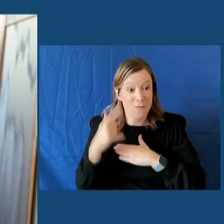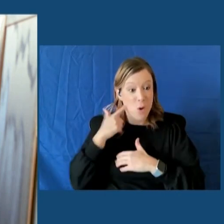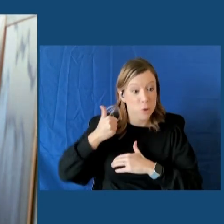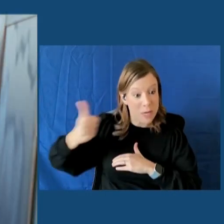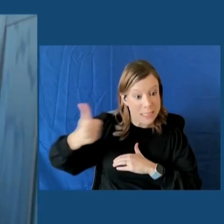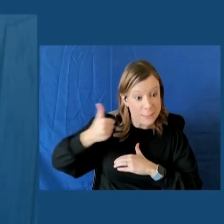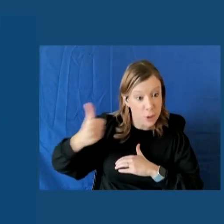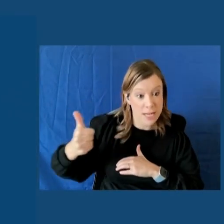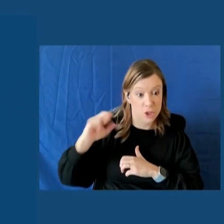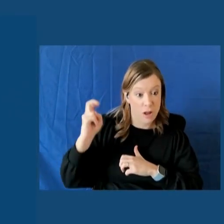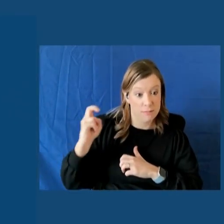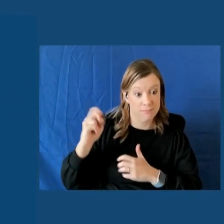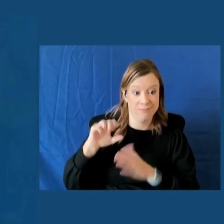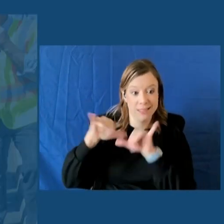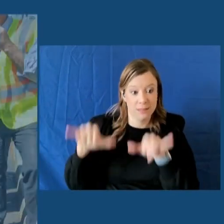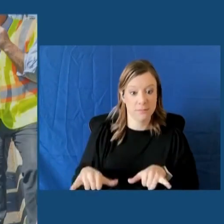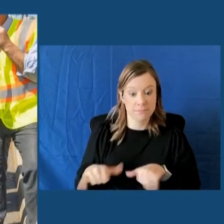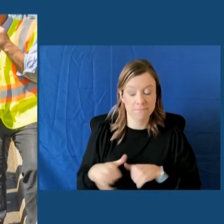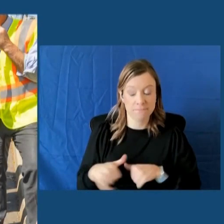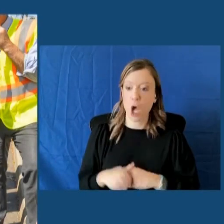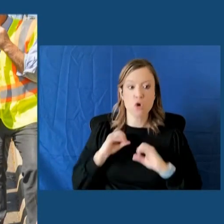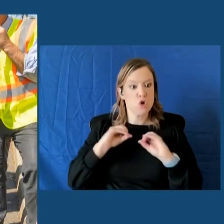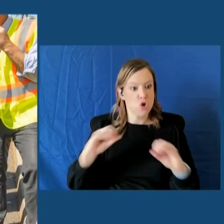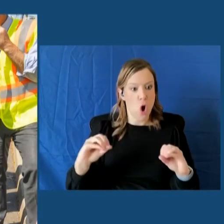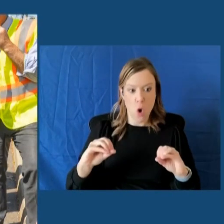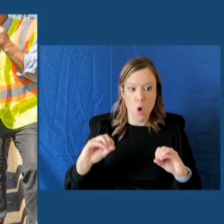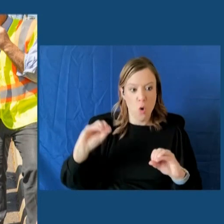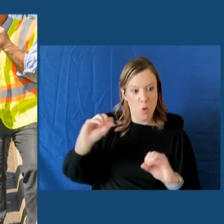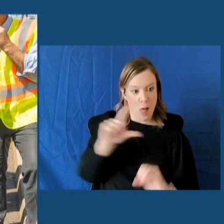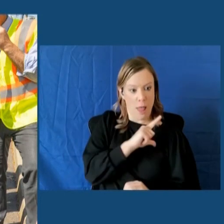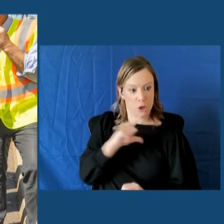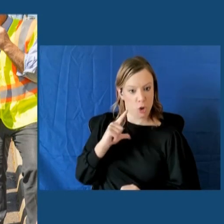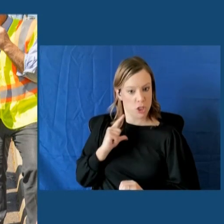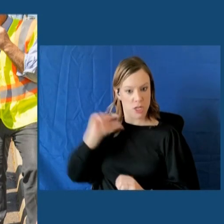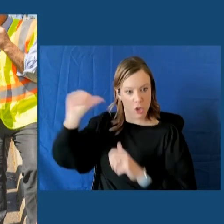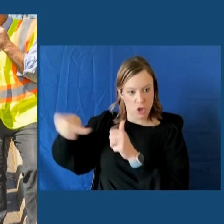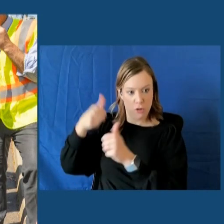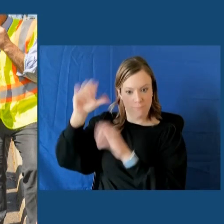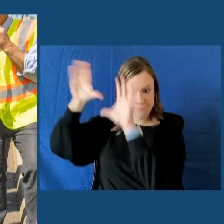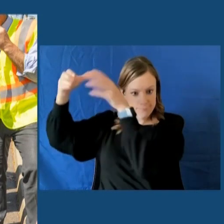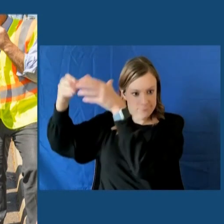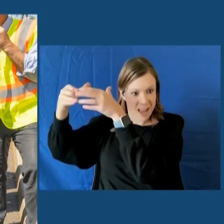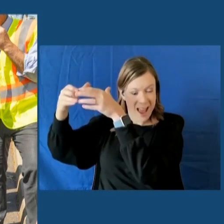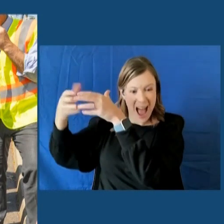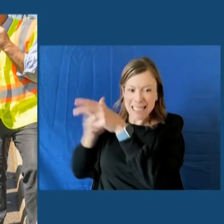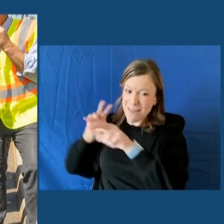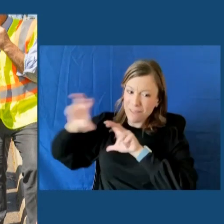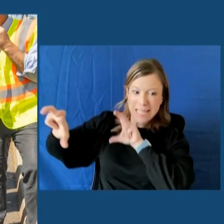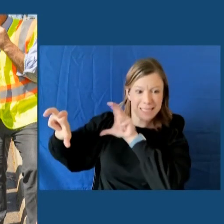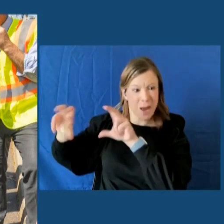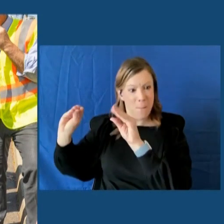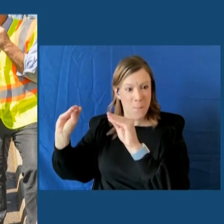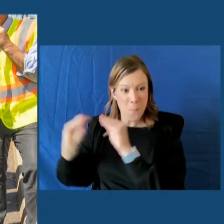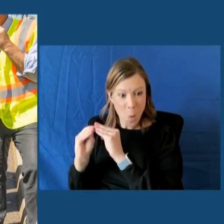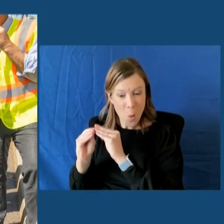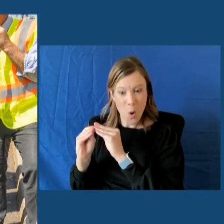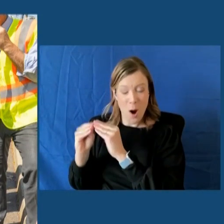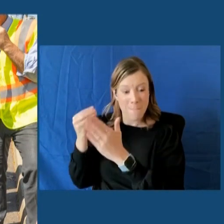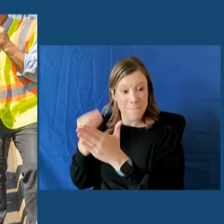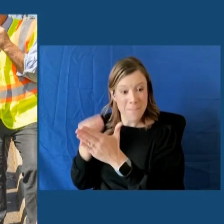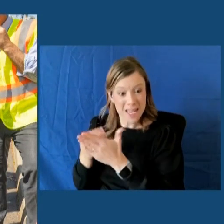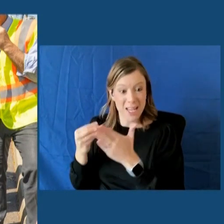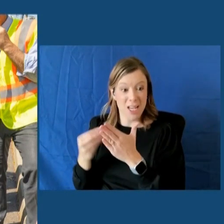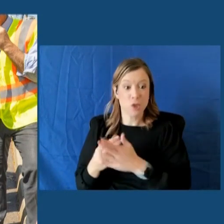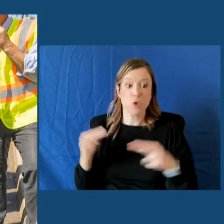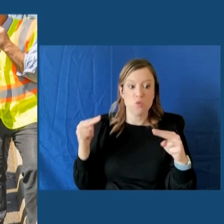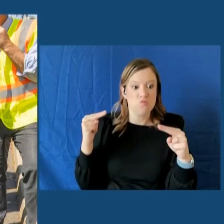And no administration and no legislature ever before has invested more money faster into our roads and bridges and